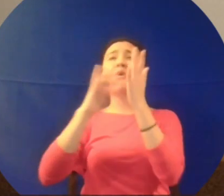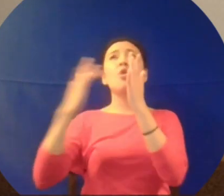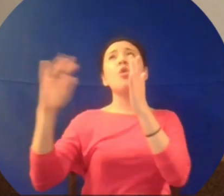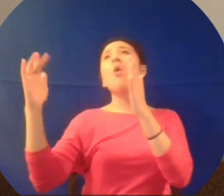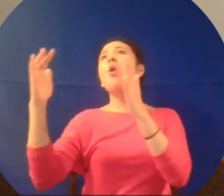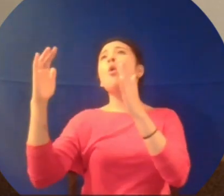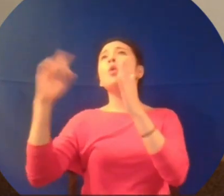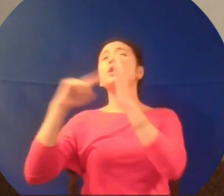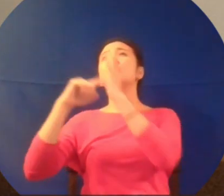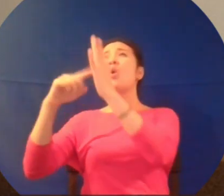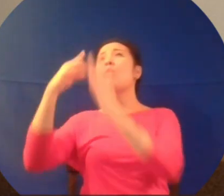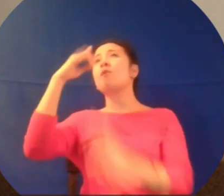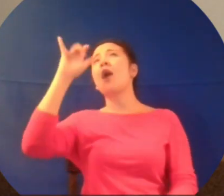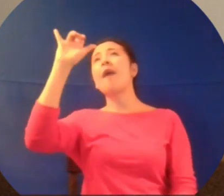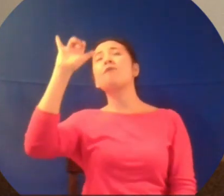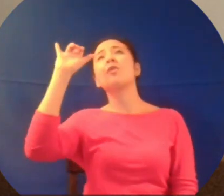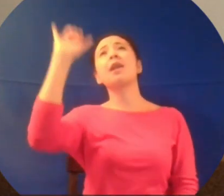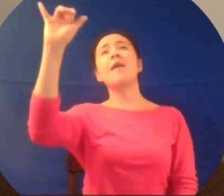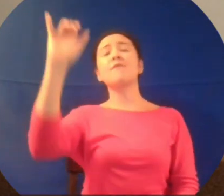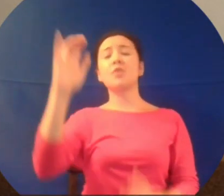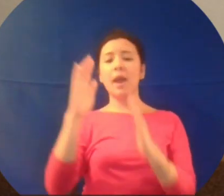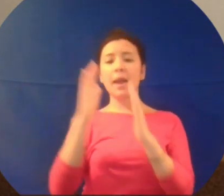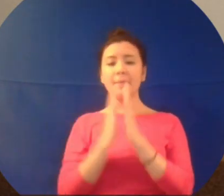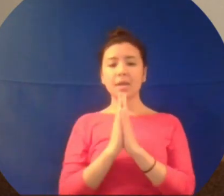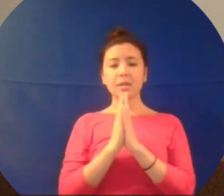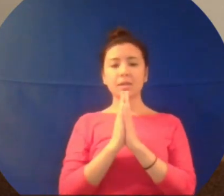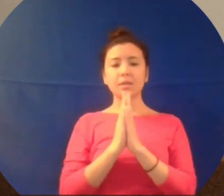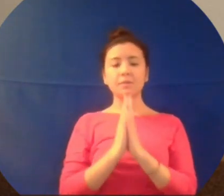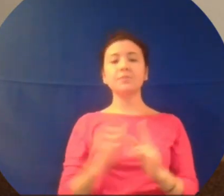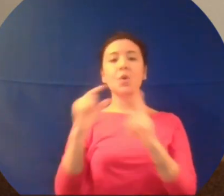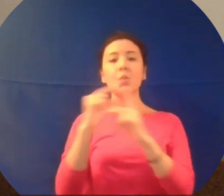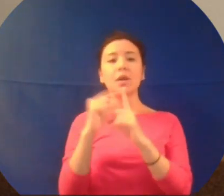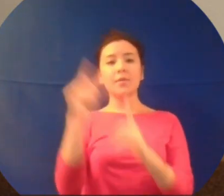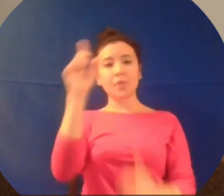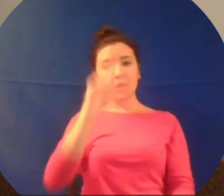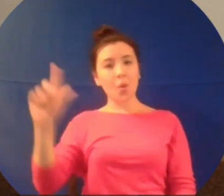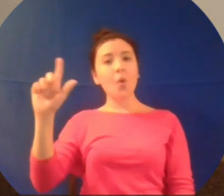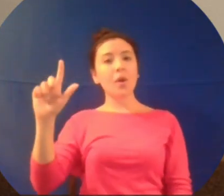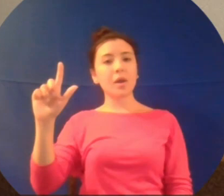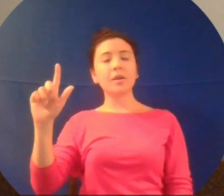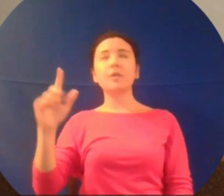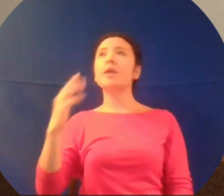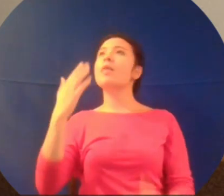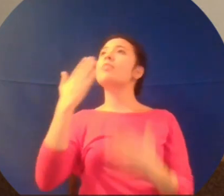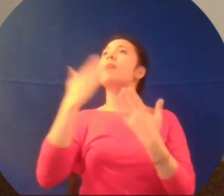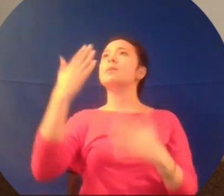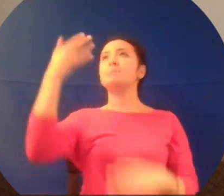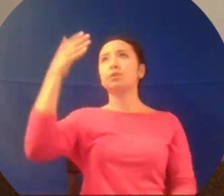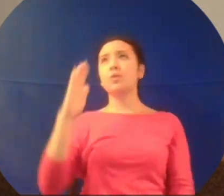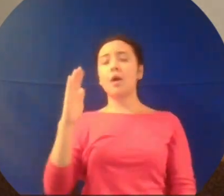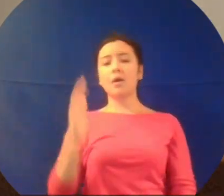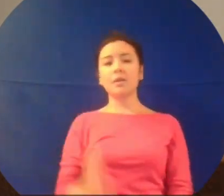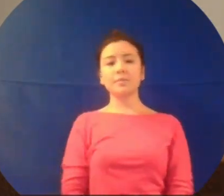and ever. Amen. The word of the Lord. Thanks be to God.